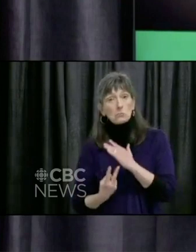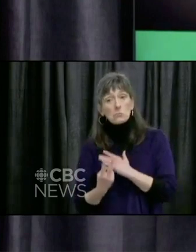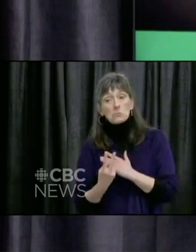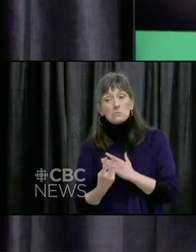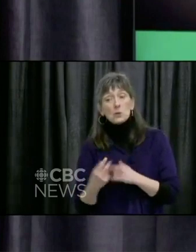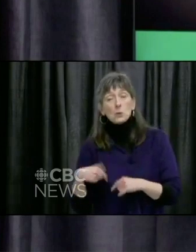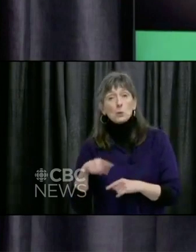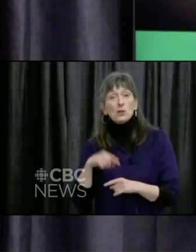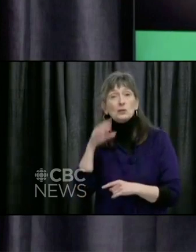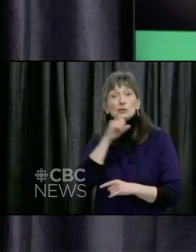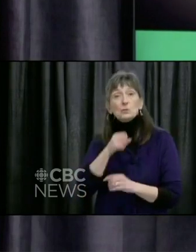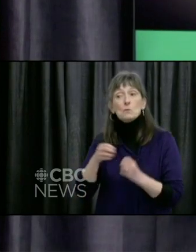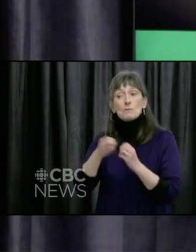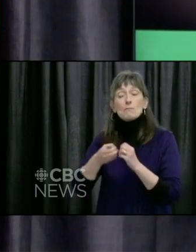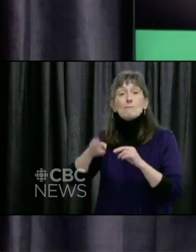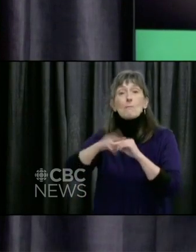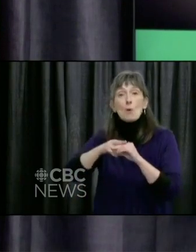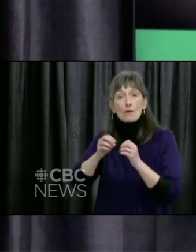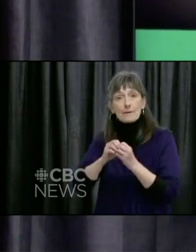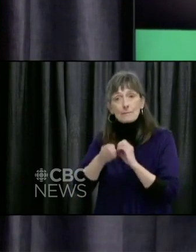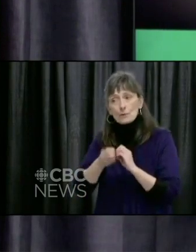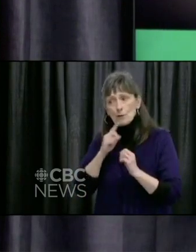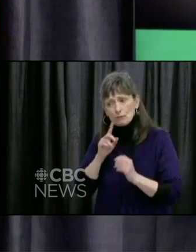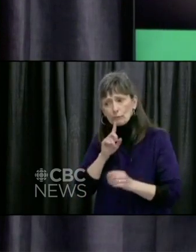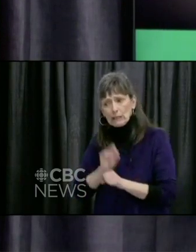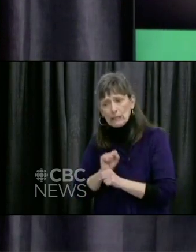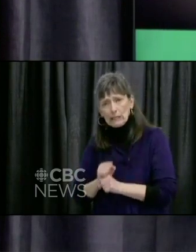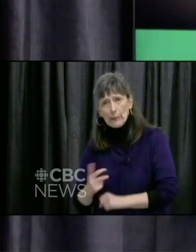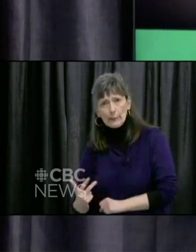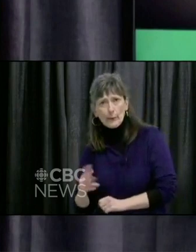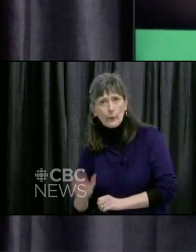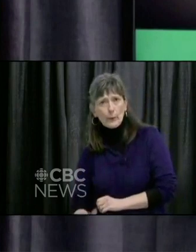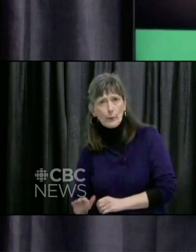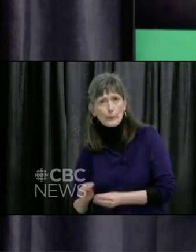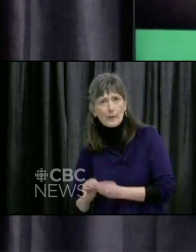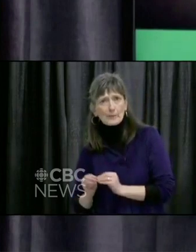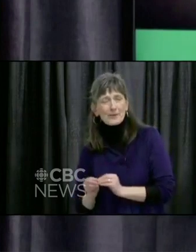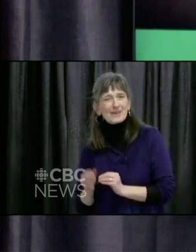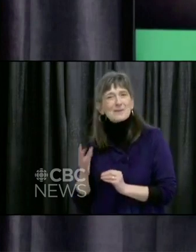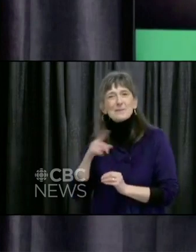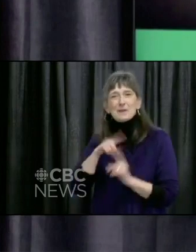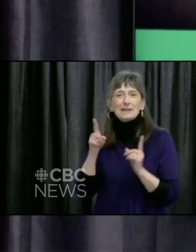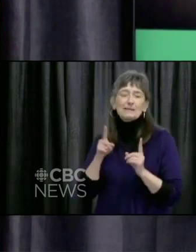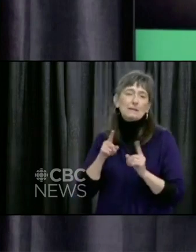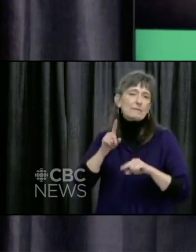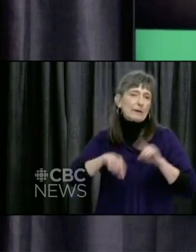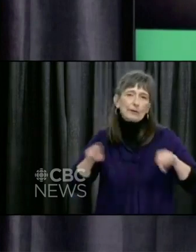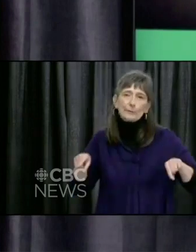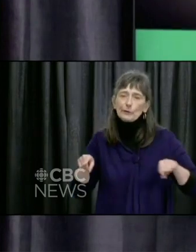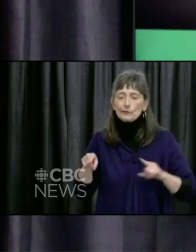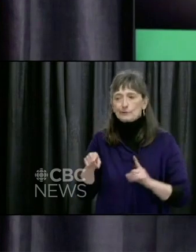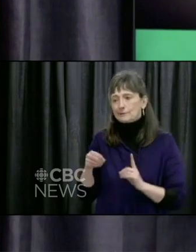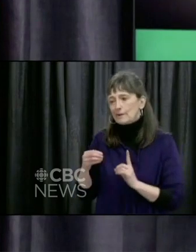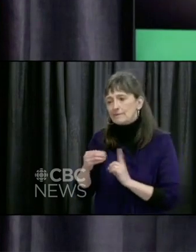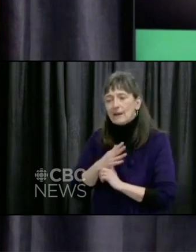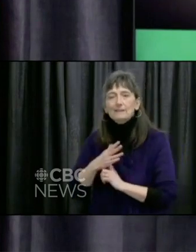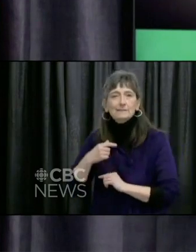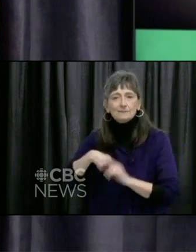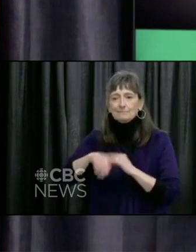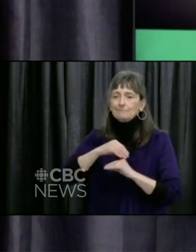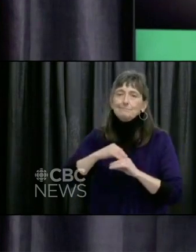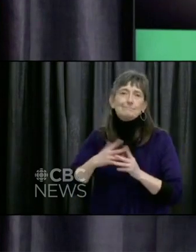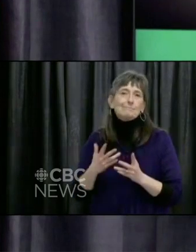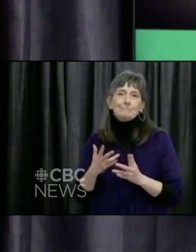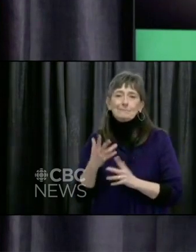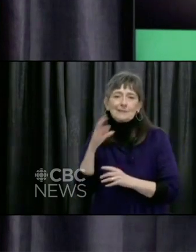number of deaths. I just didn't think at the time it would be responsible, given the large ranges that there are in doing the estimation